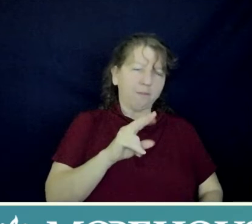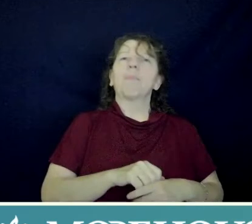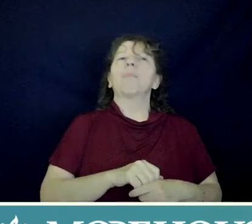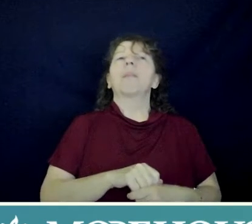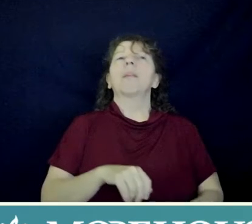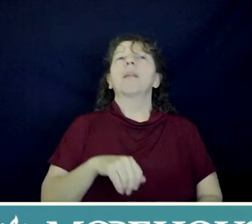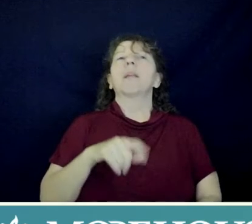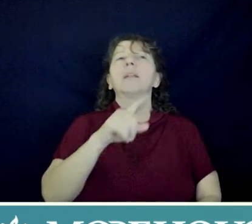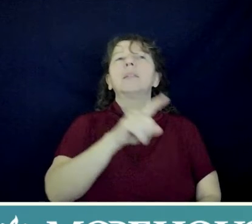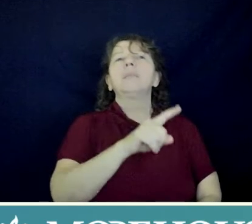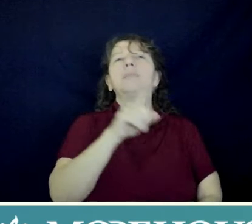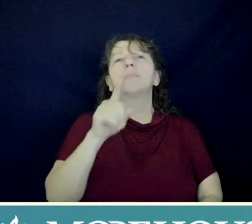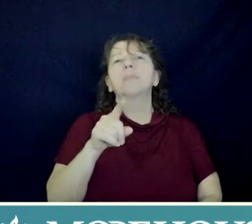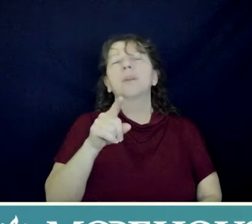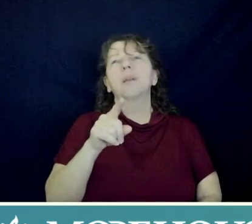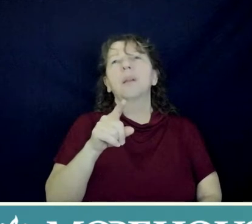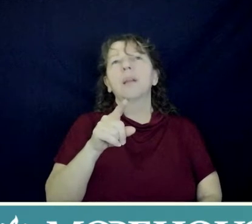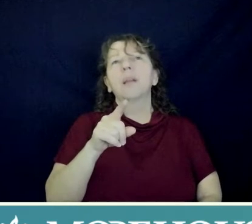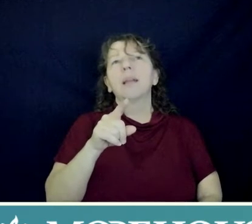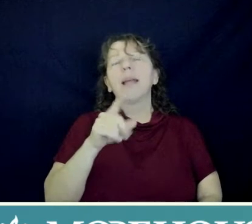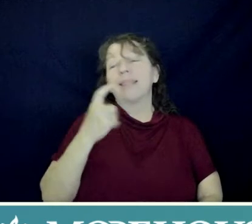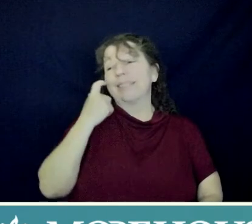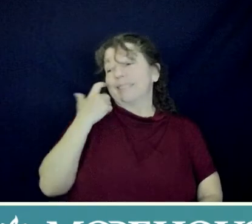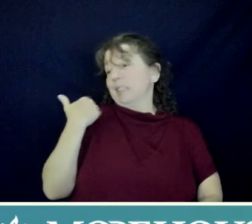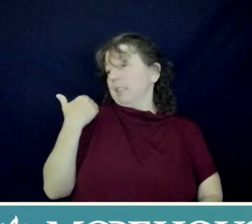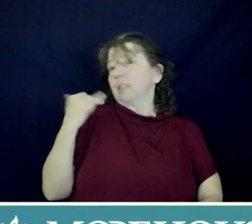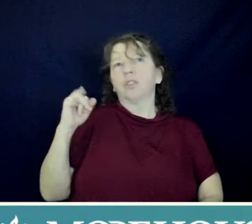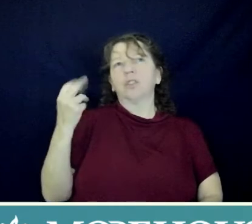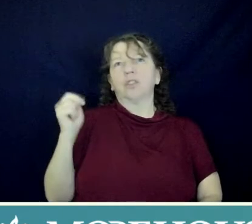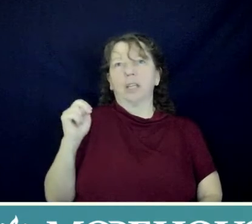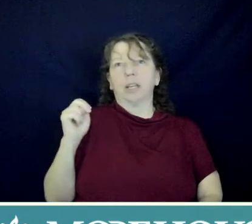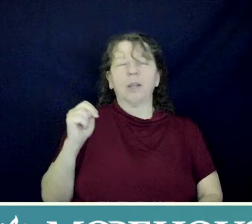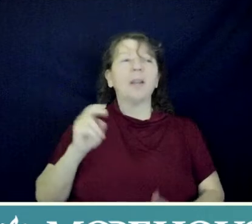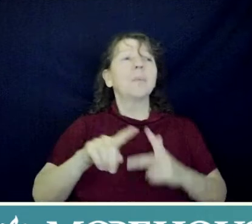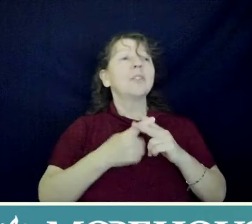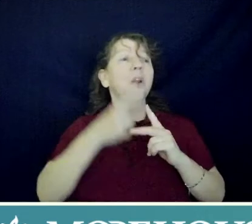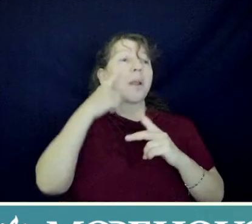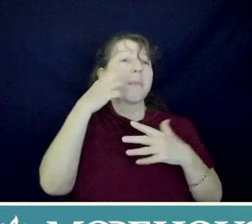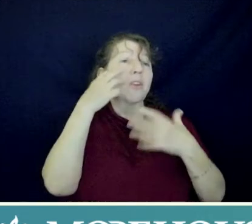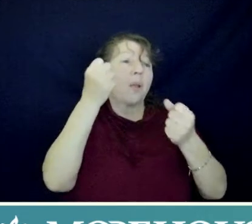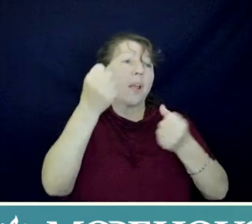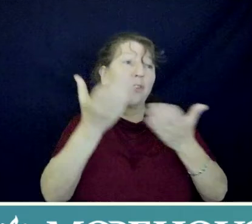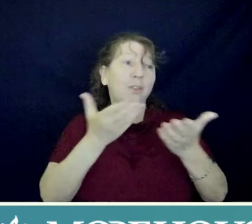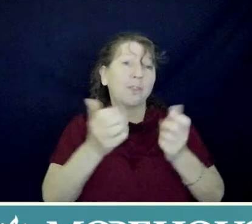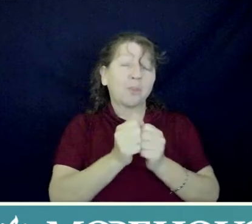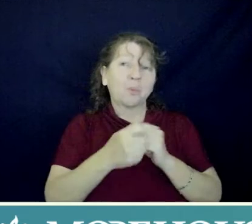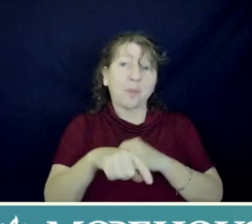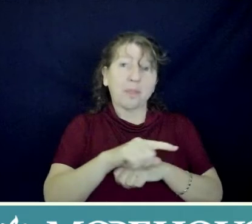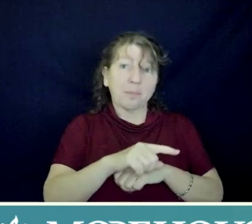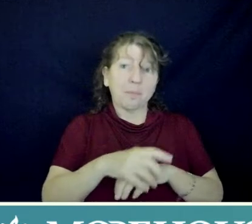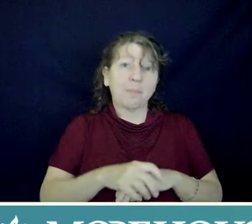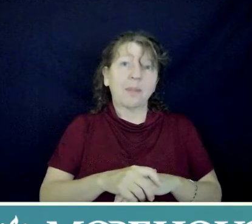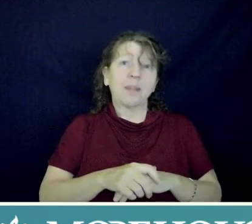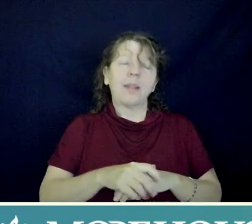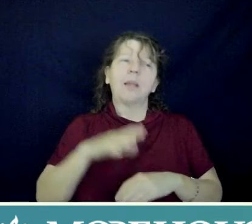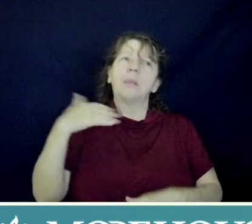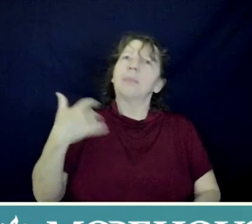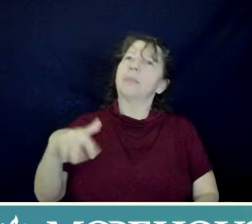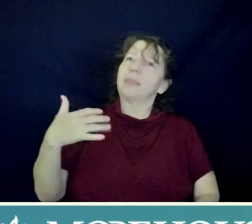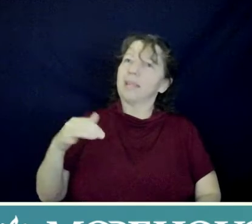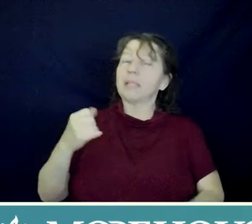as of January this year, introduced mental health services. This is an area that was severely